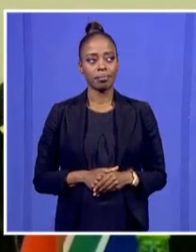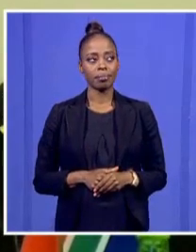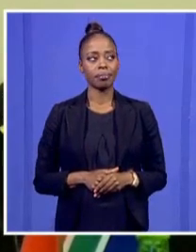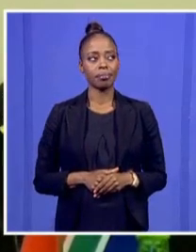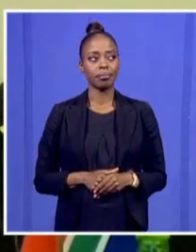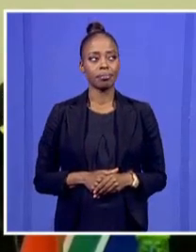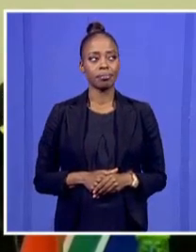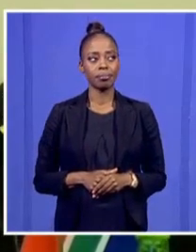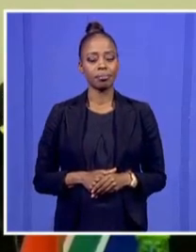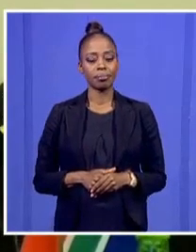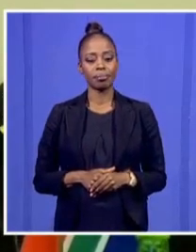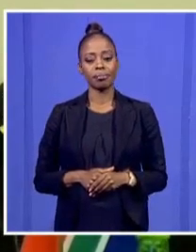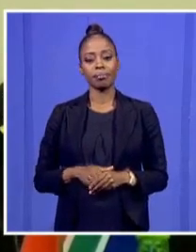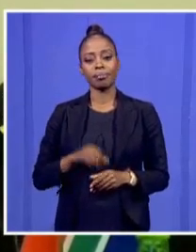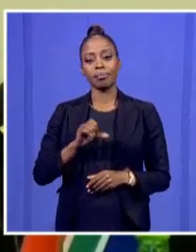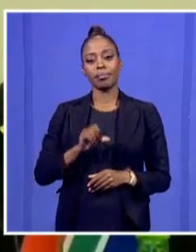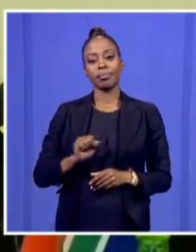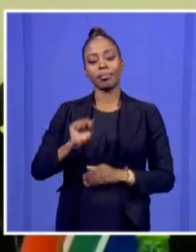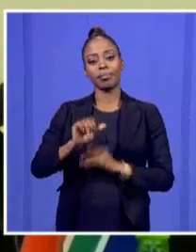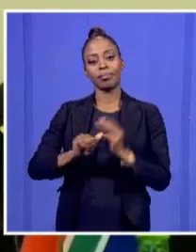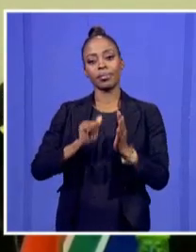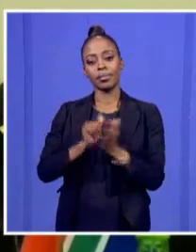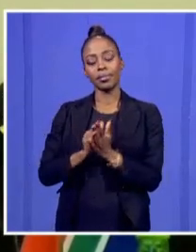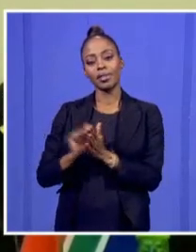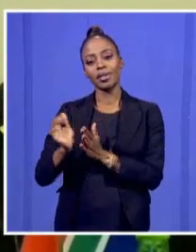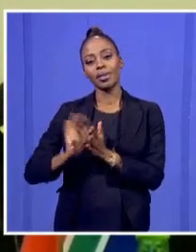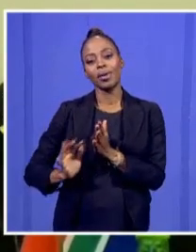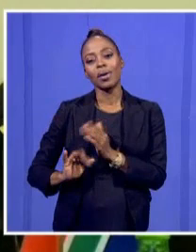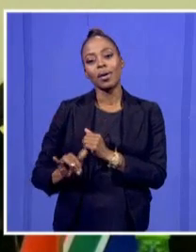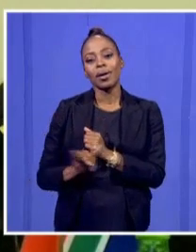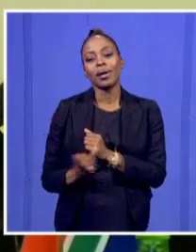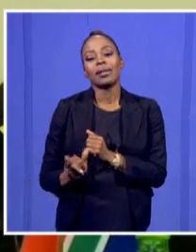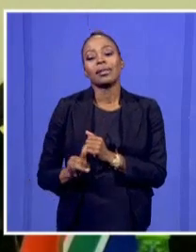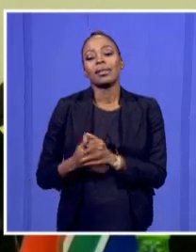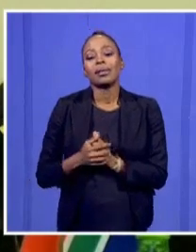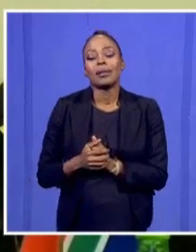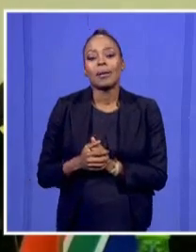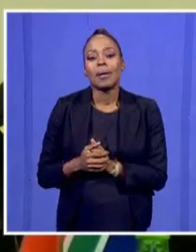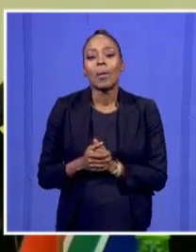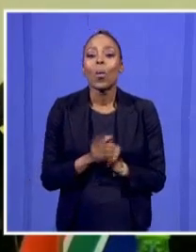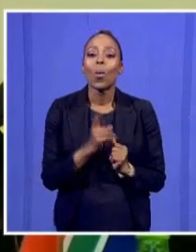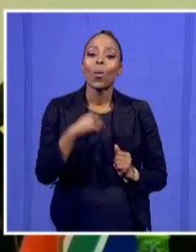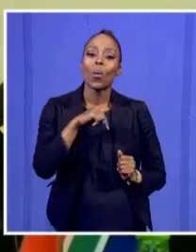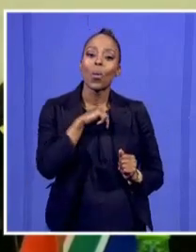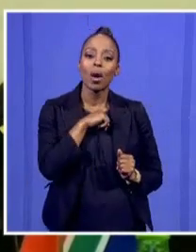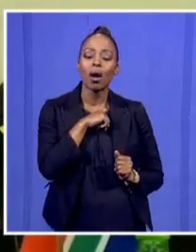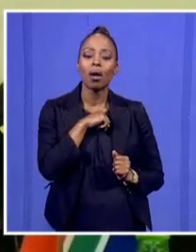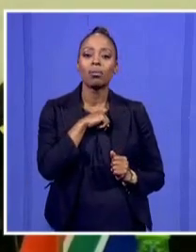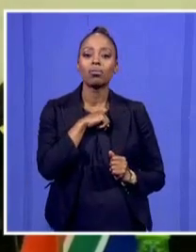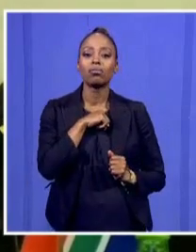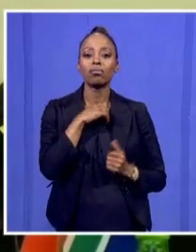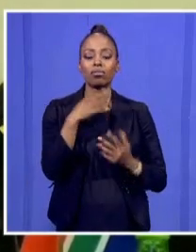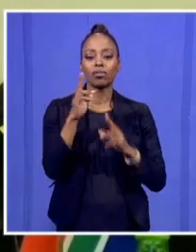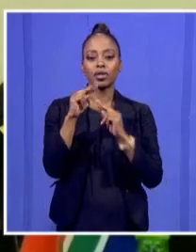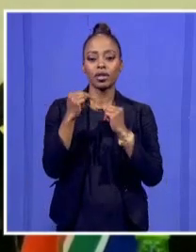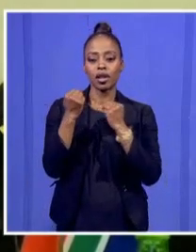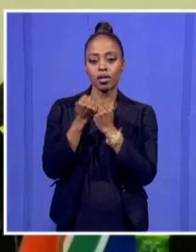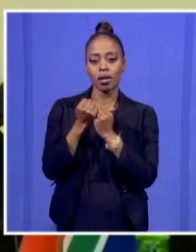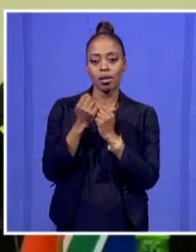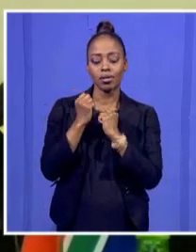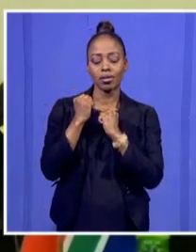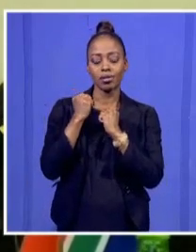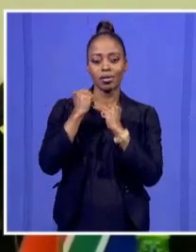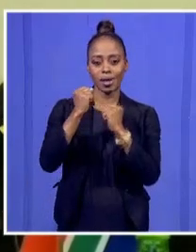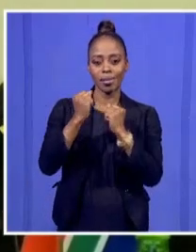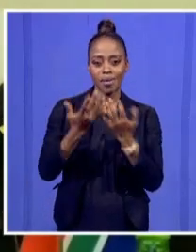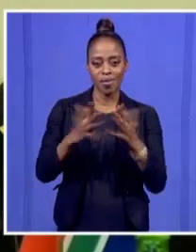Part of Saudi Arabia's growth story have been through national champions,